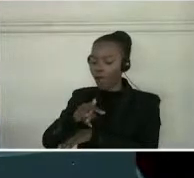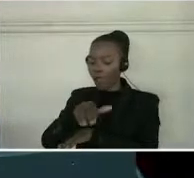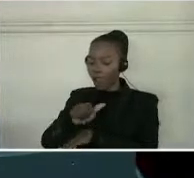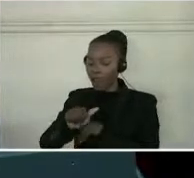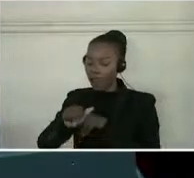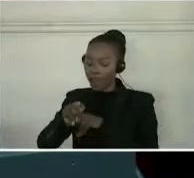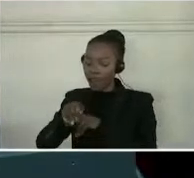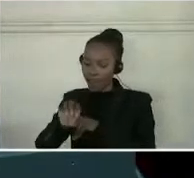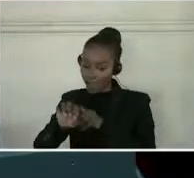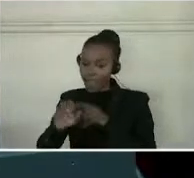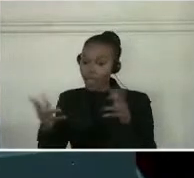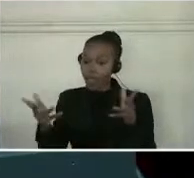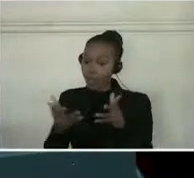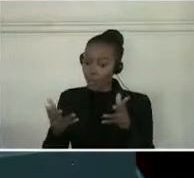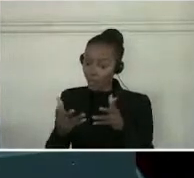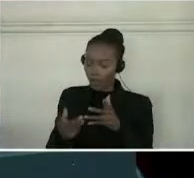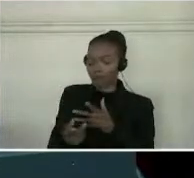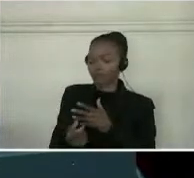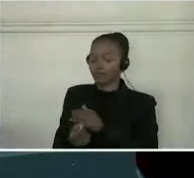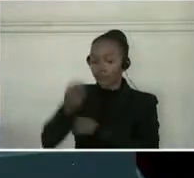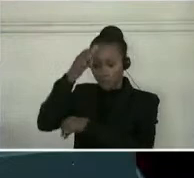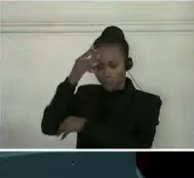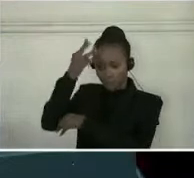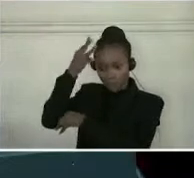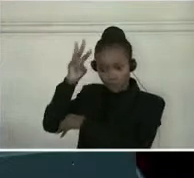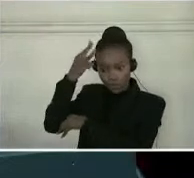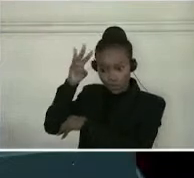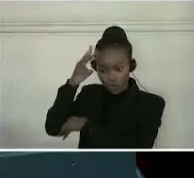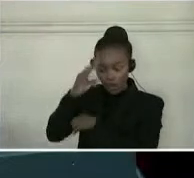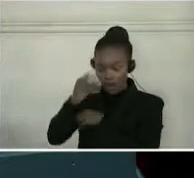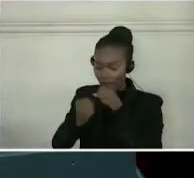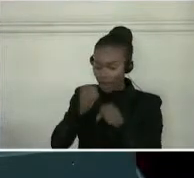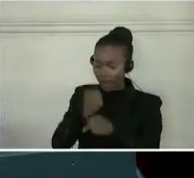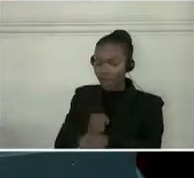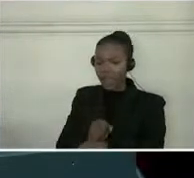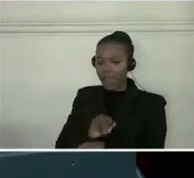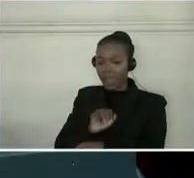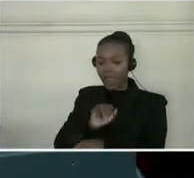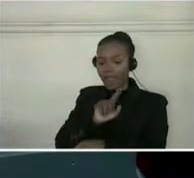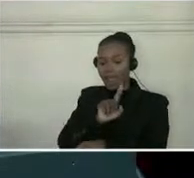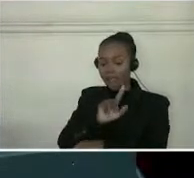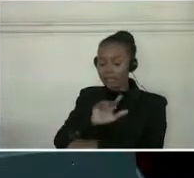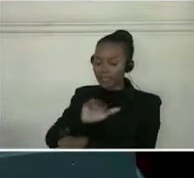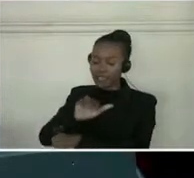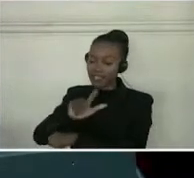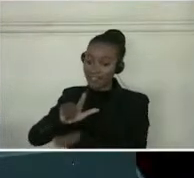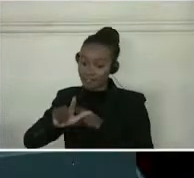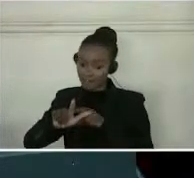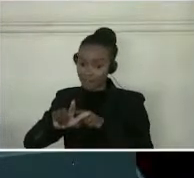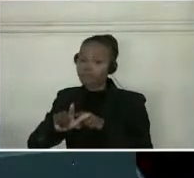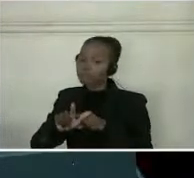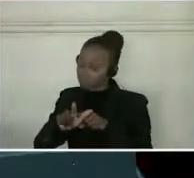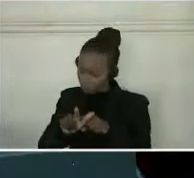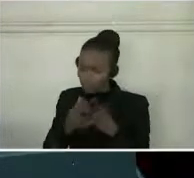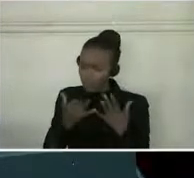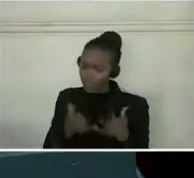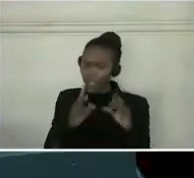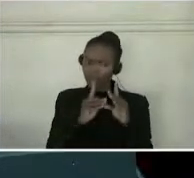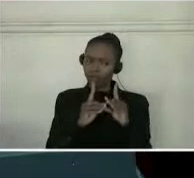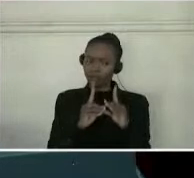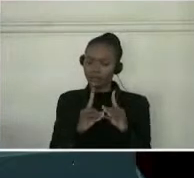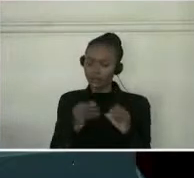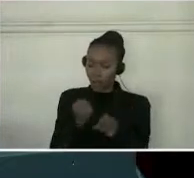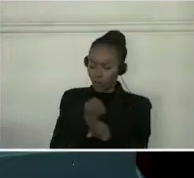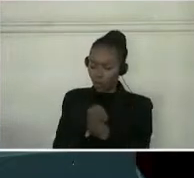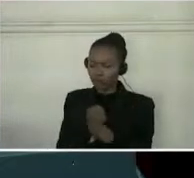been initiated working with all relevant government departments and agencies this sect will help families